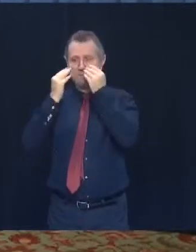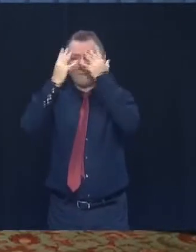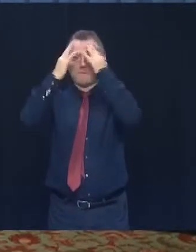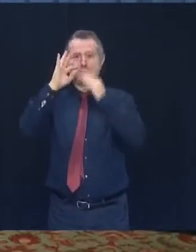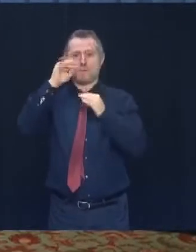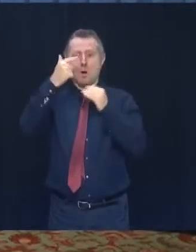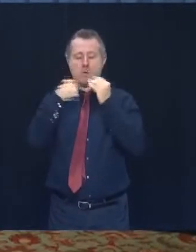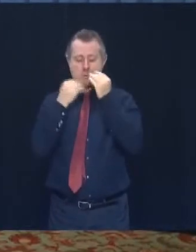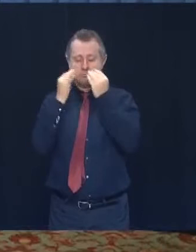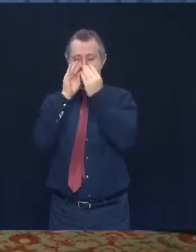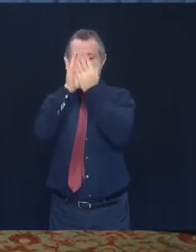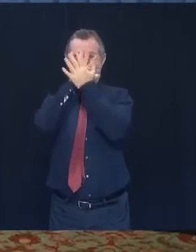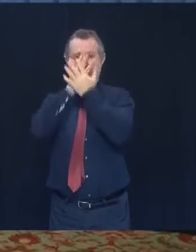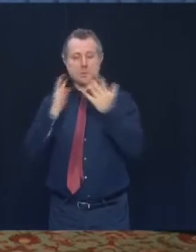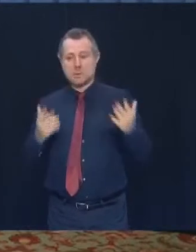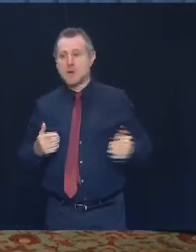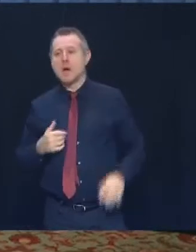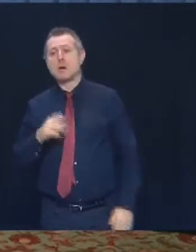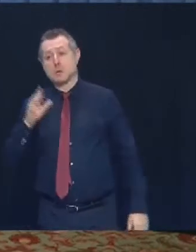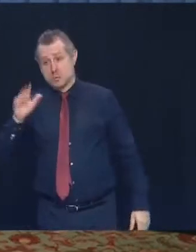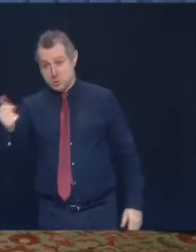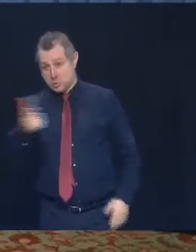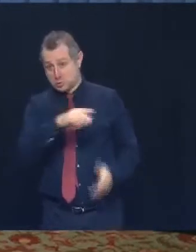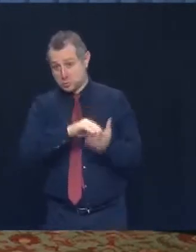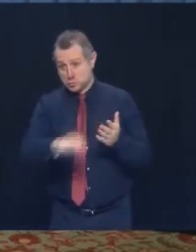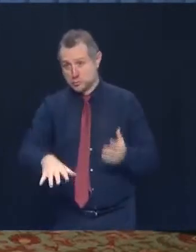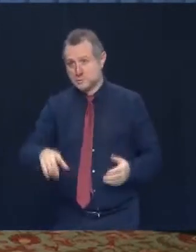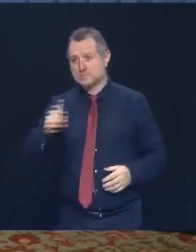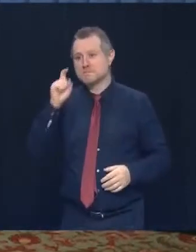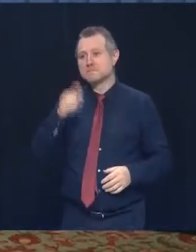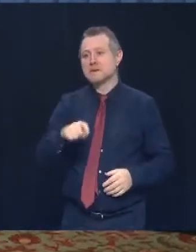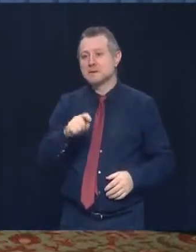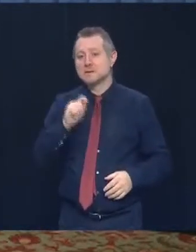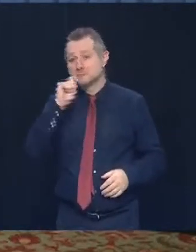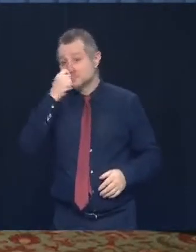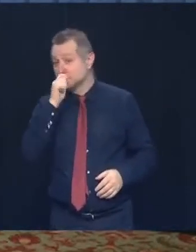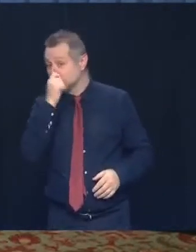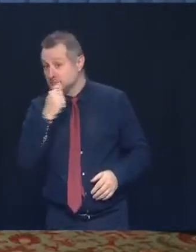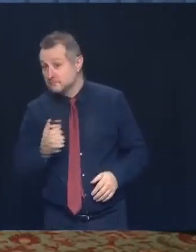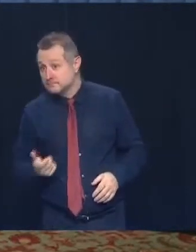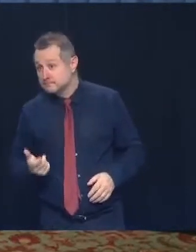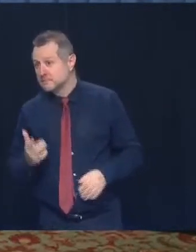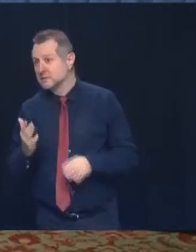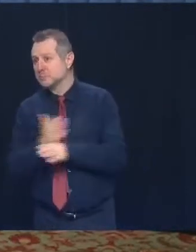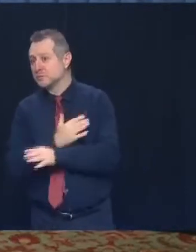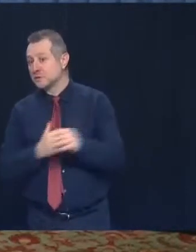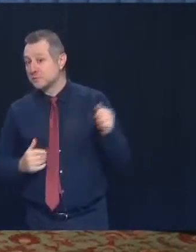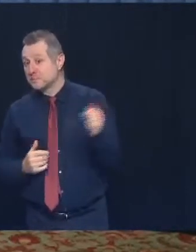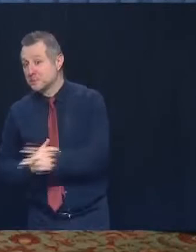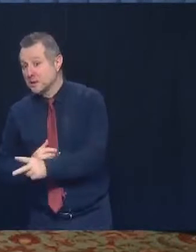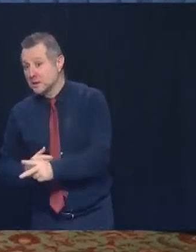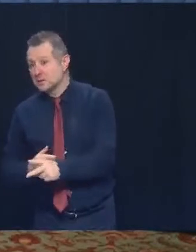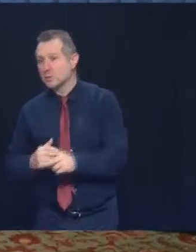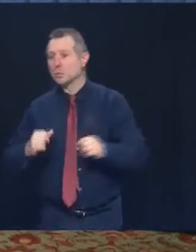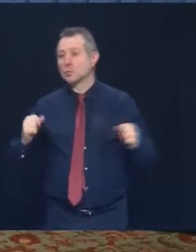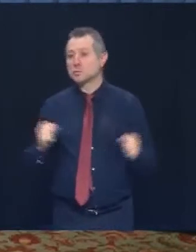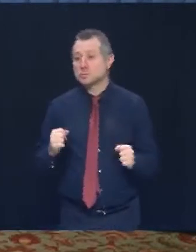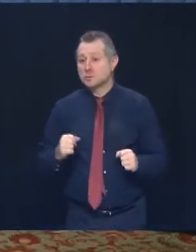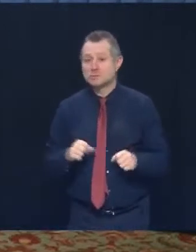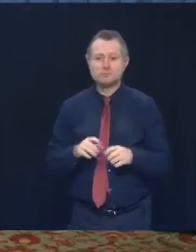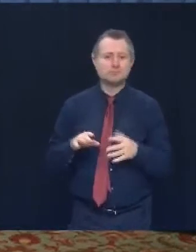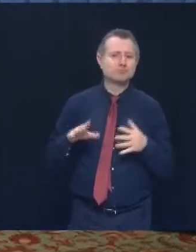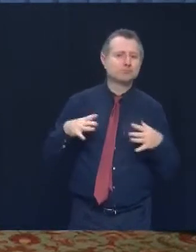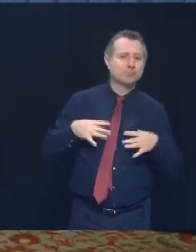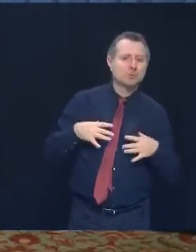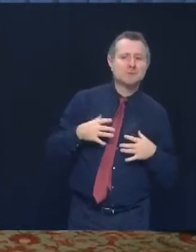all students to get tested before they return to SUNY after winter break? Was it a mistake not to do so in late August? And when will you release the number